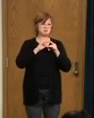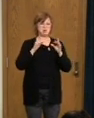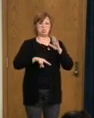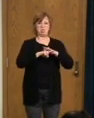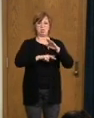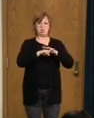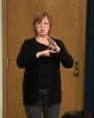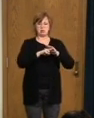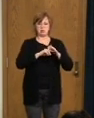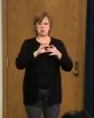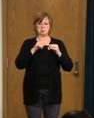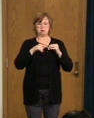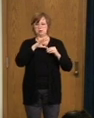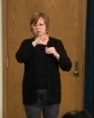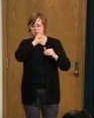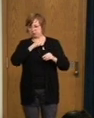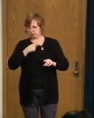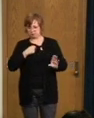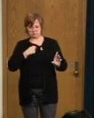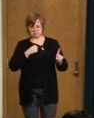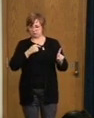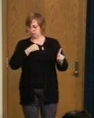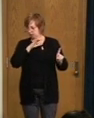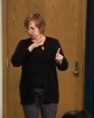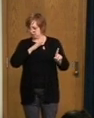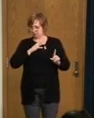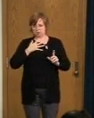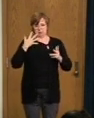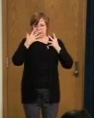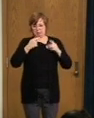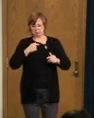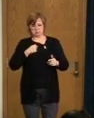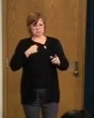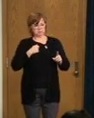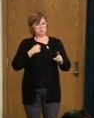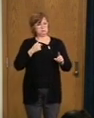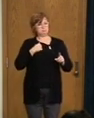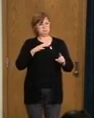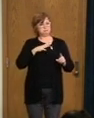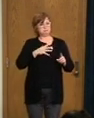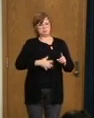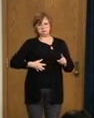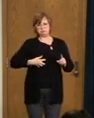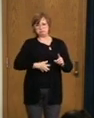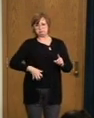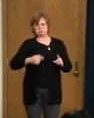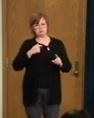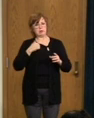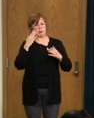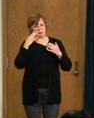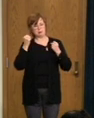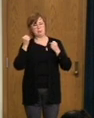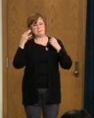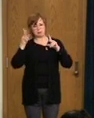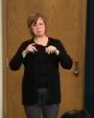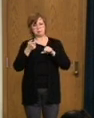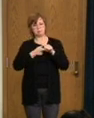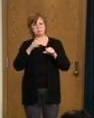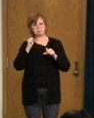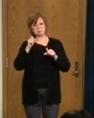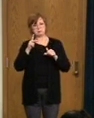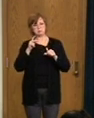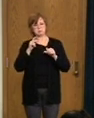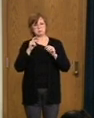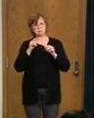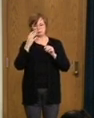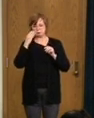make such disgusting comments. I find it sickening, and I know many other people in the province do. So I take the opportunity, and I want